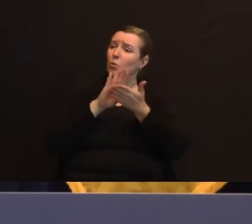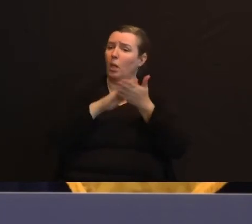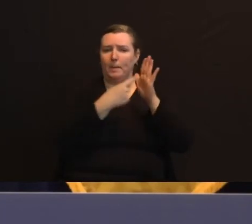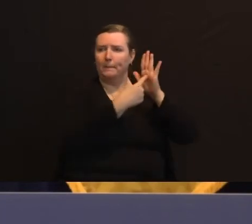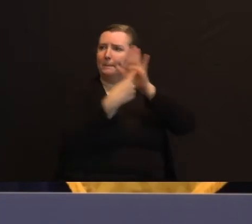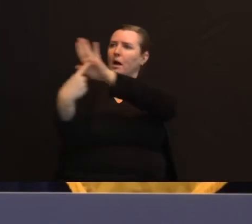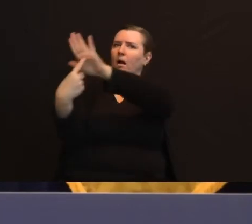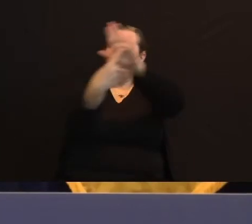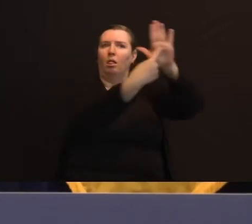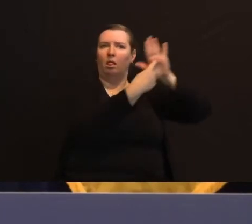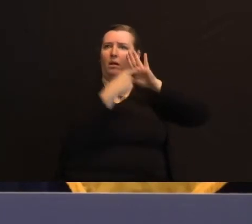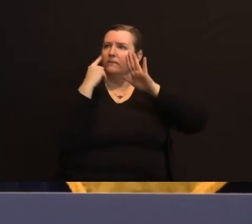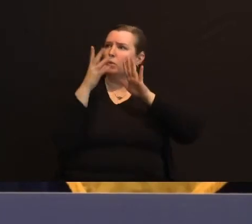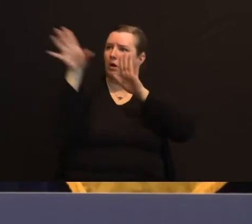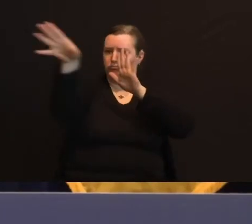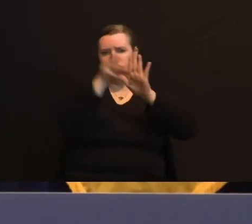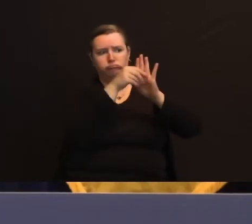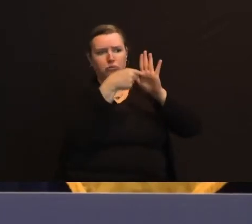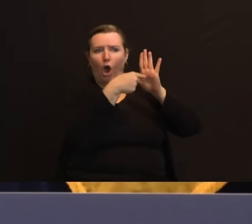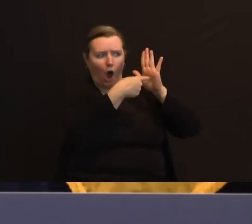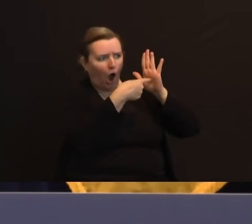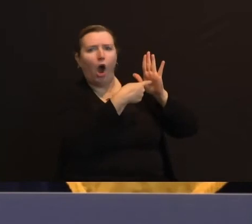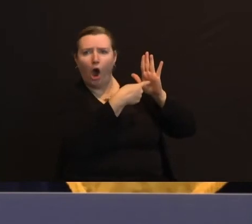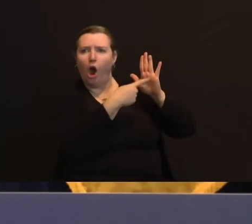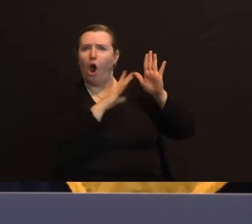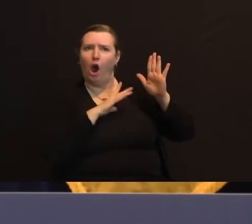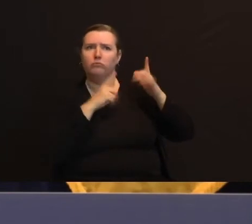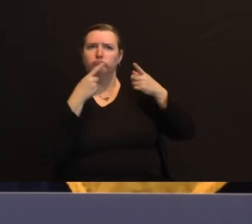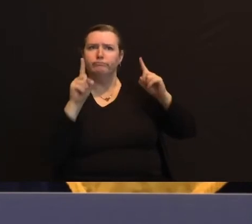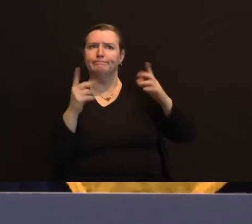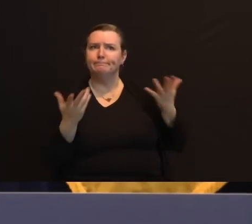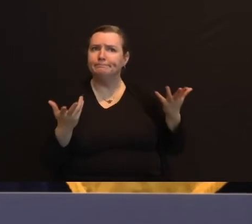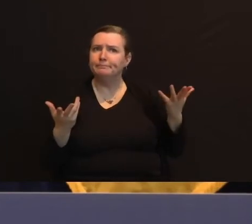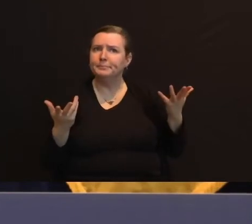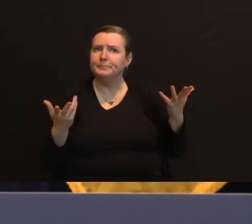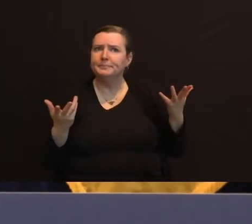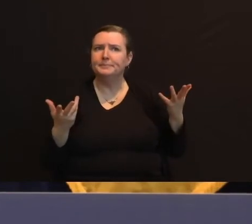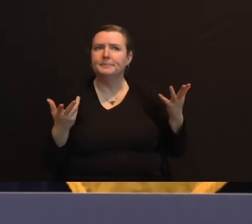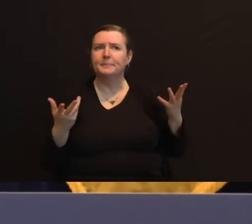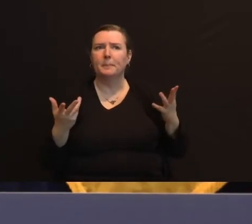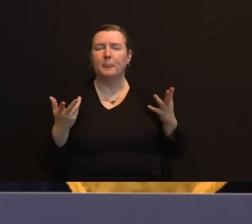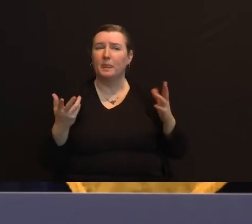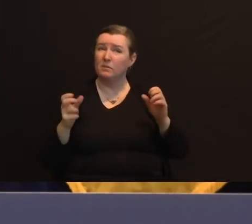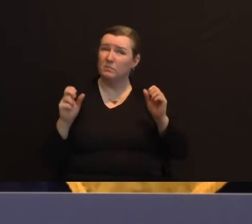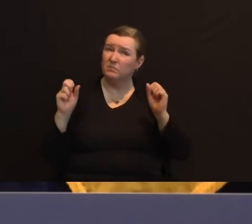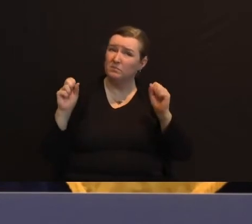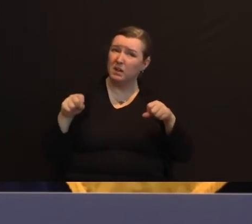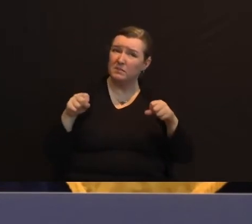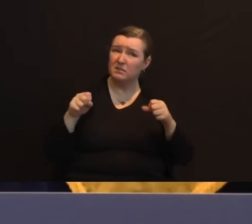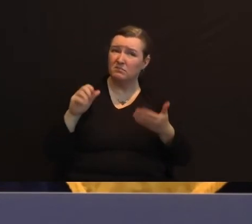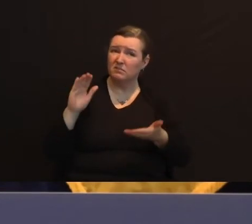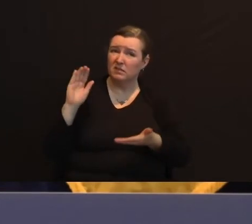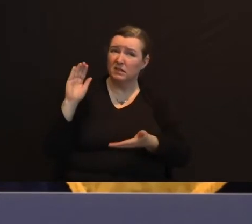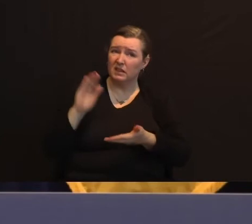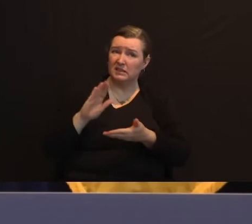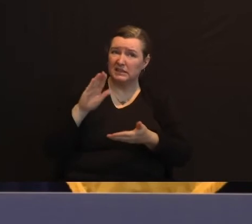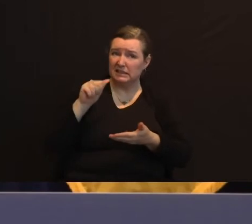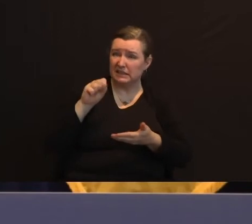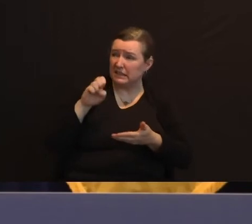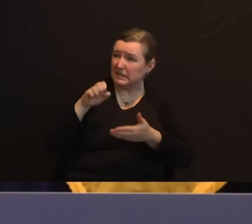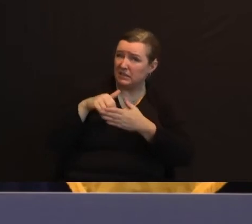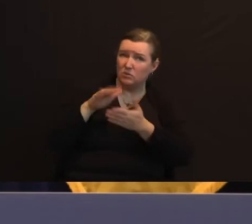state? Or is it possible that the lack of cases in schools may be because there's a lot of